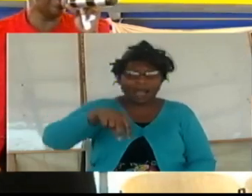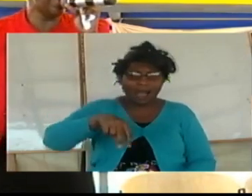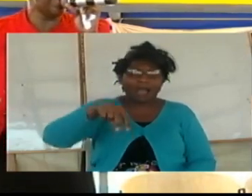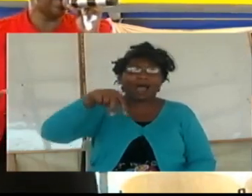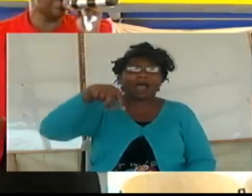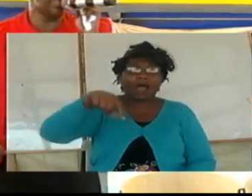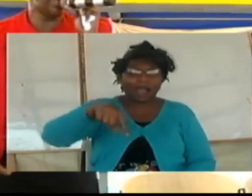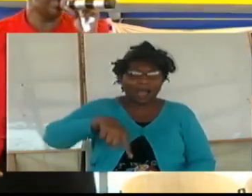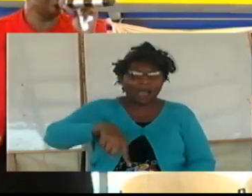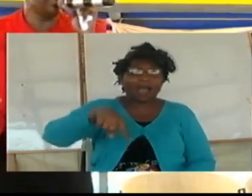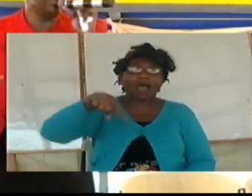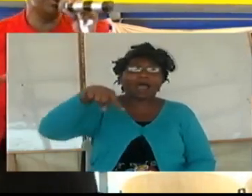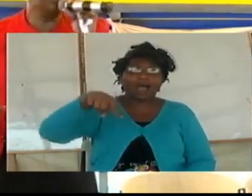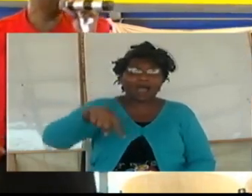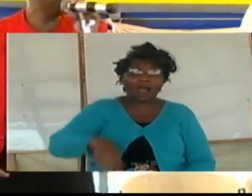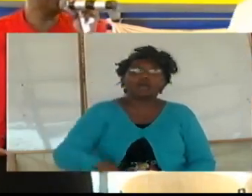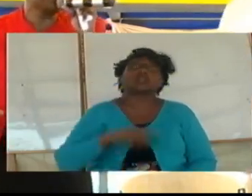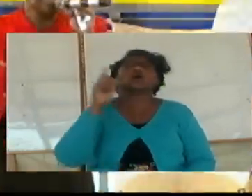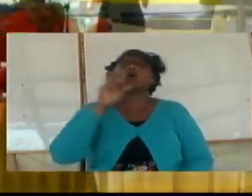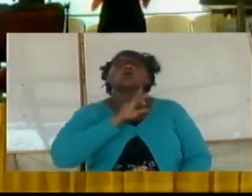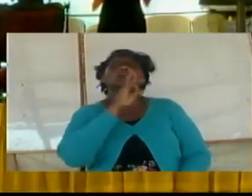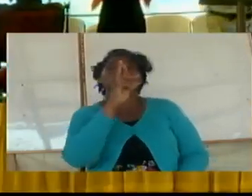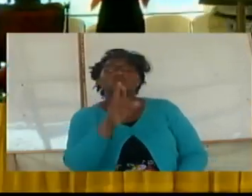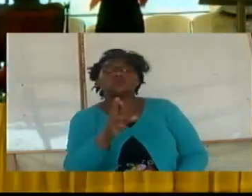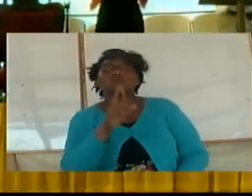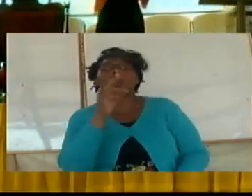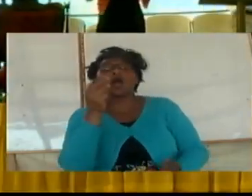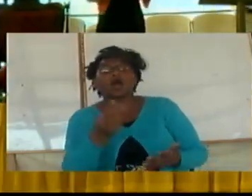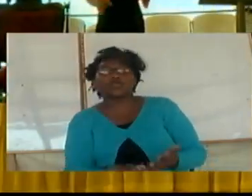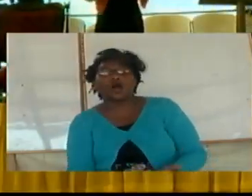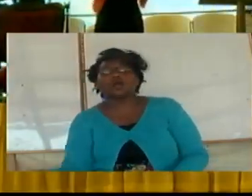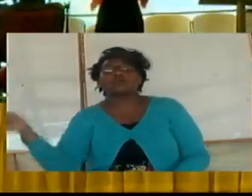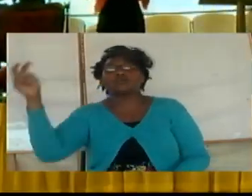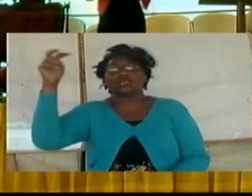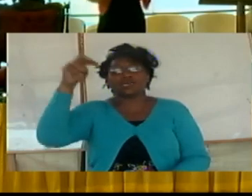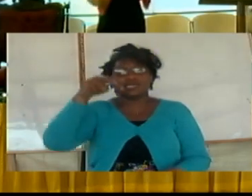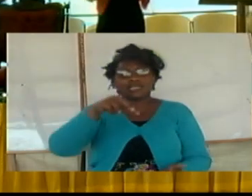down. You are the risen King. You are the